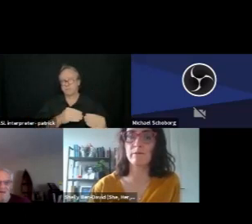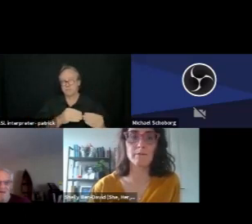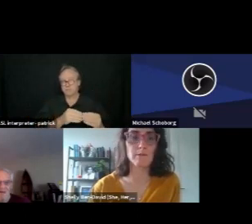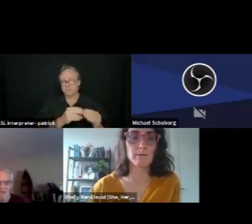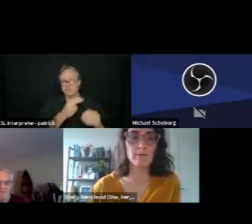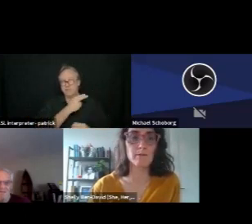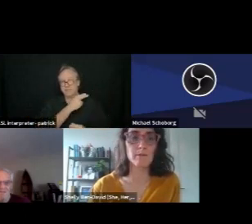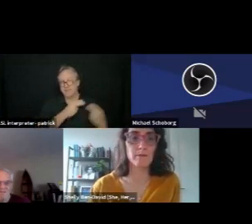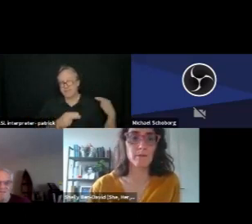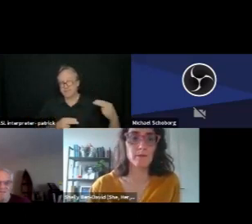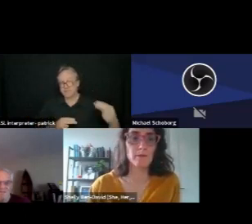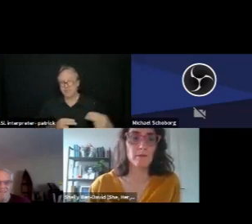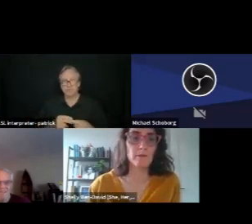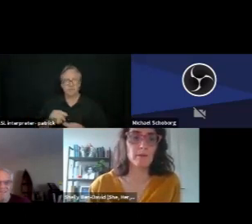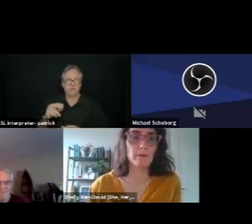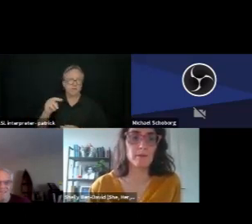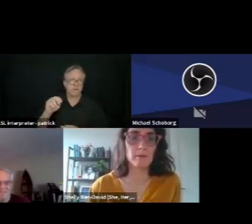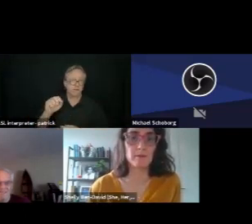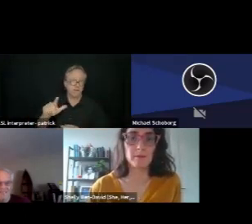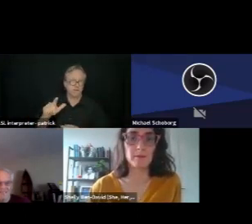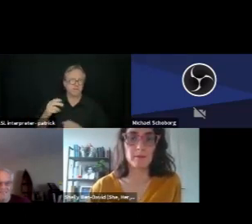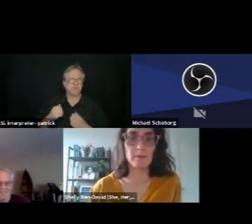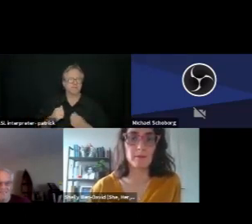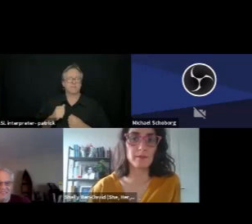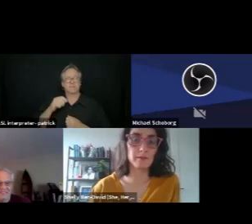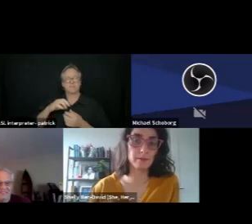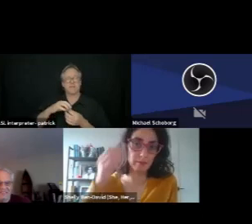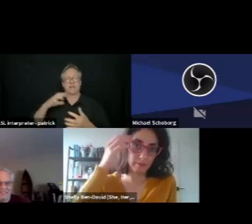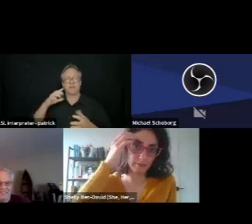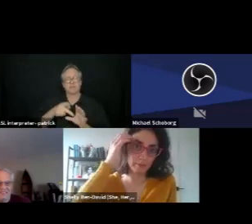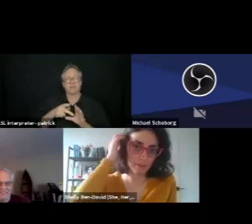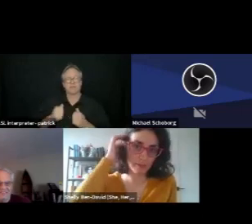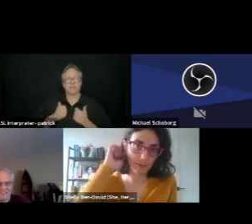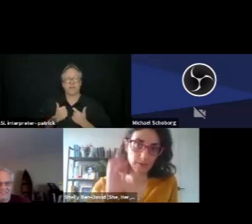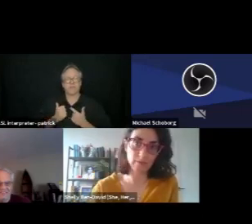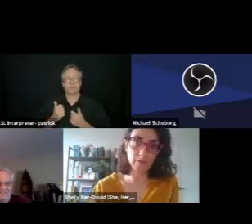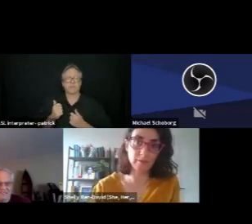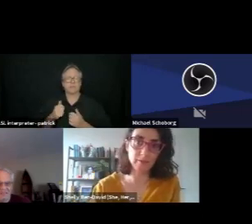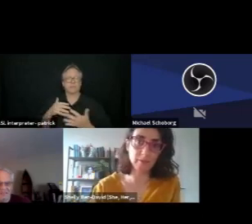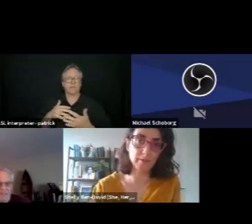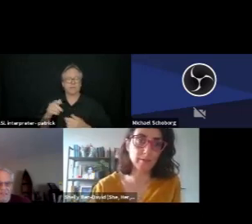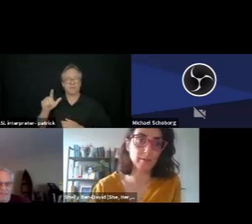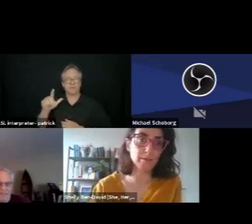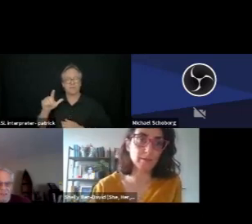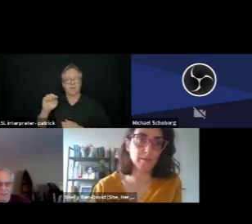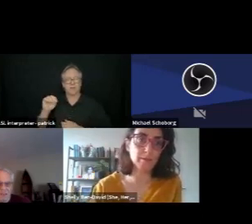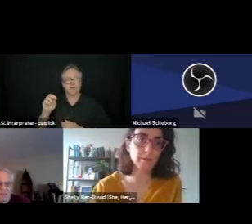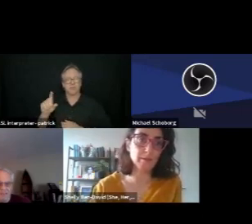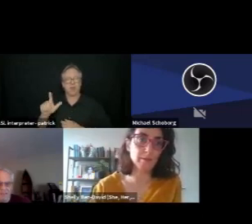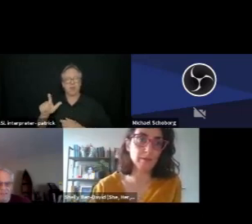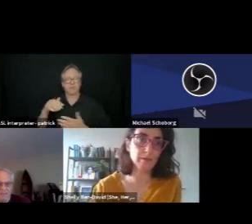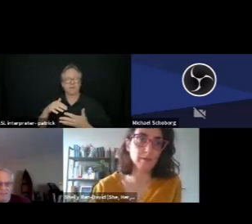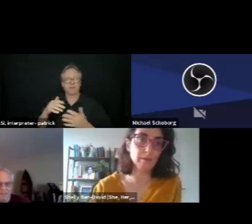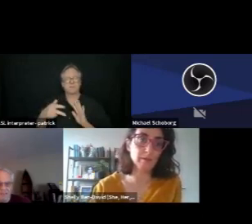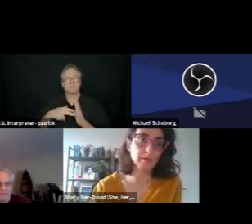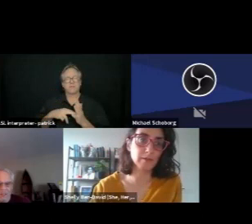rooted in the work of Pinel, the psychiatric survivor movement, longitudinal studies showing that people could do better over